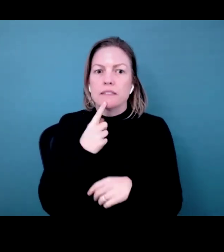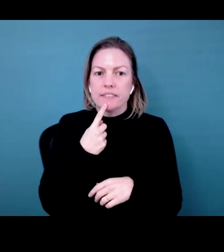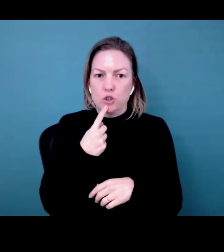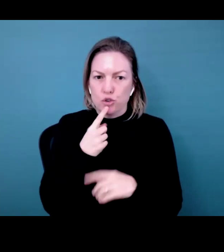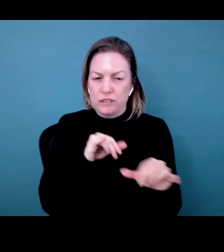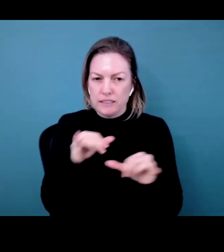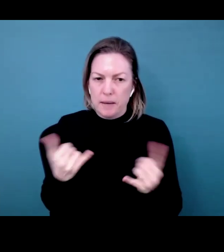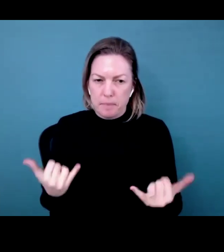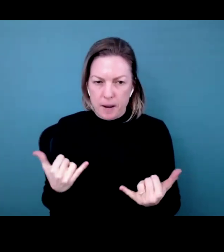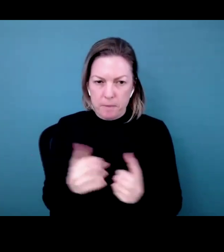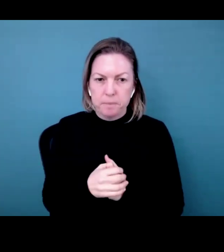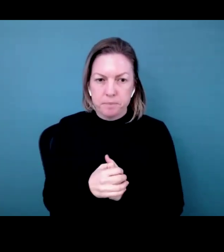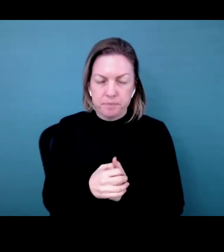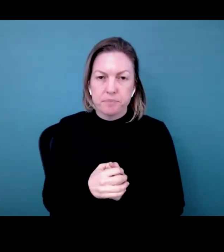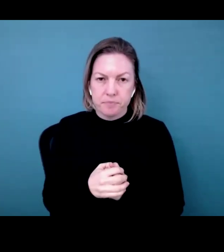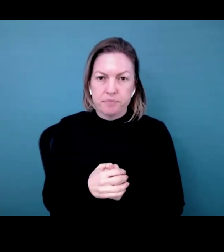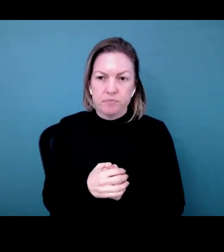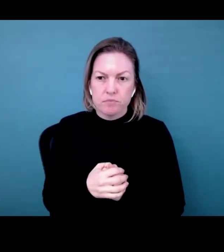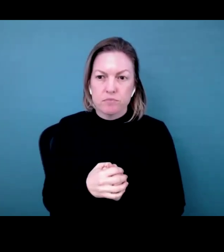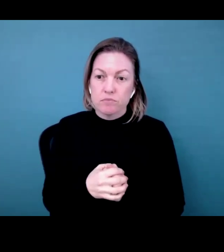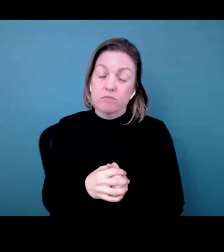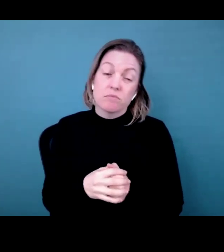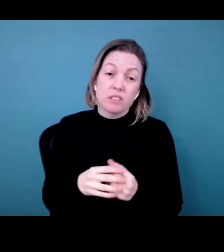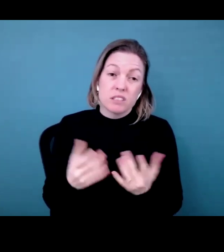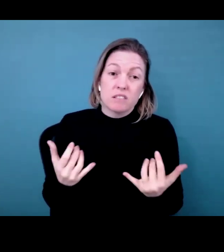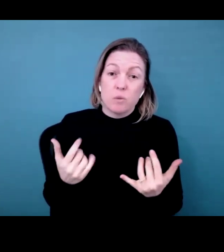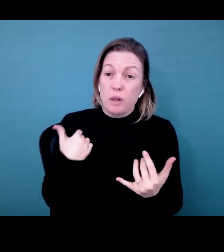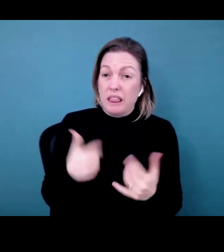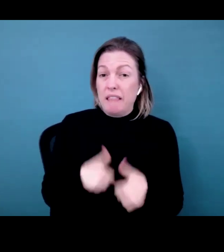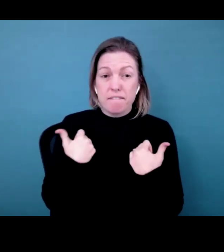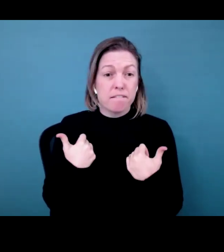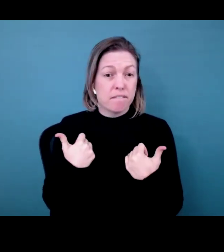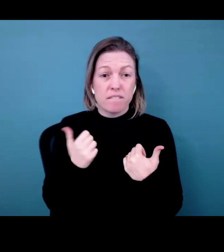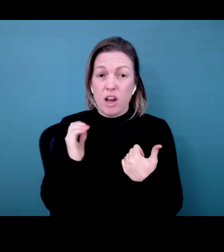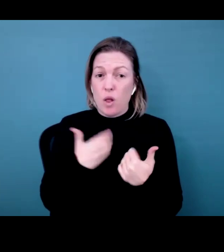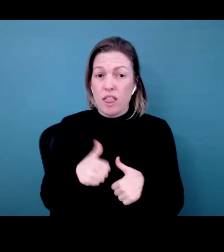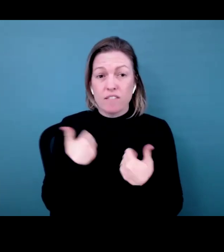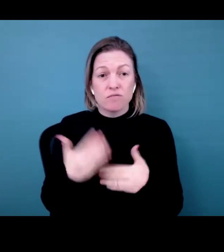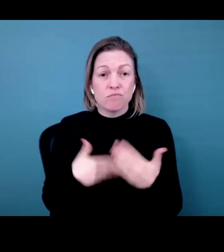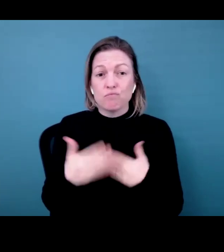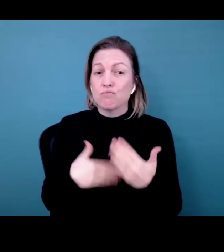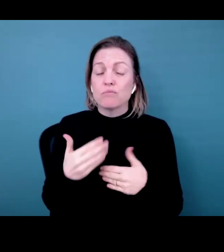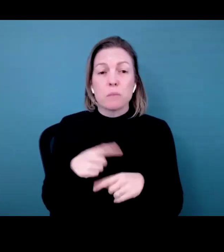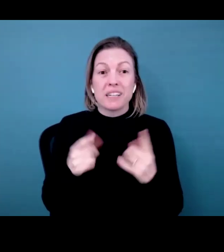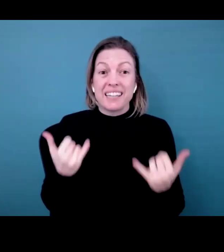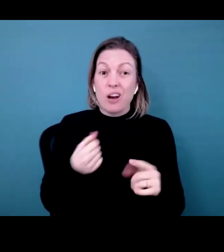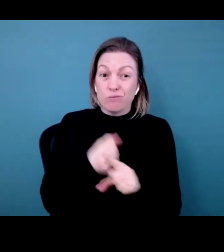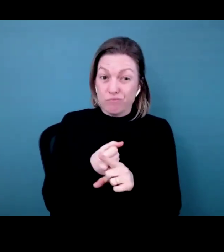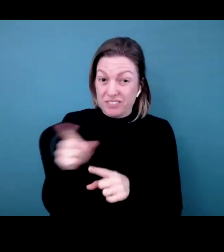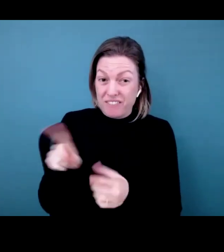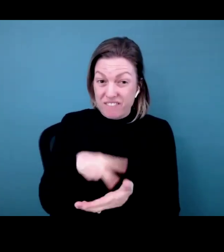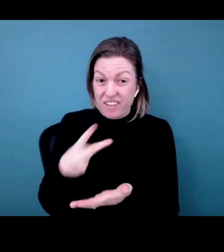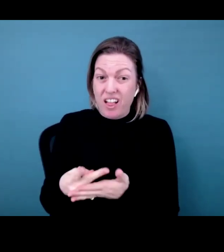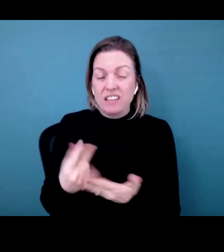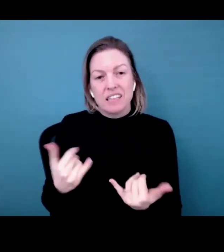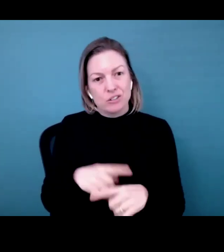going through now. We had a pretty we could pretty much live our lives. Since the fall, it's quite different. And we're dealing with that, and